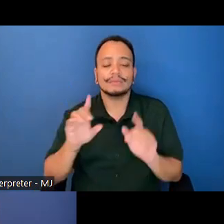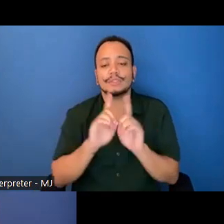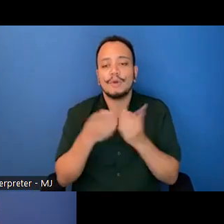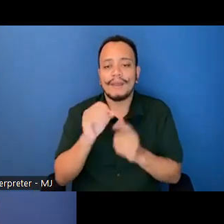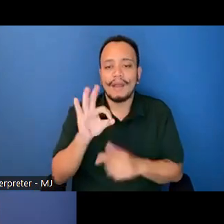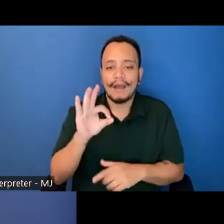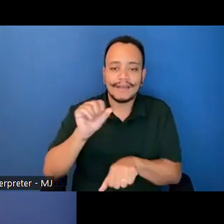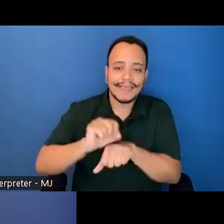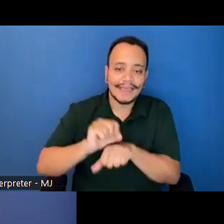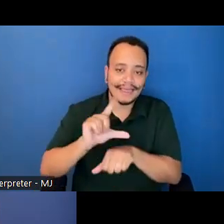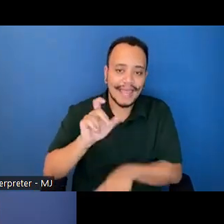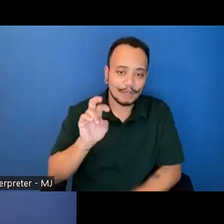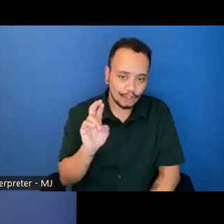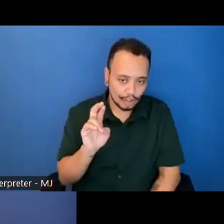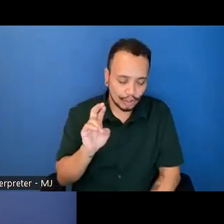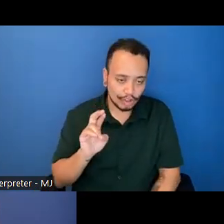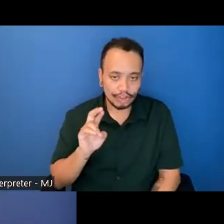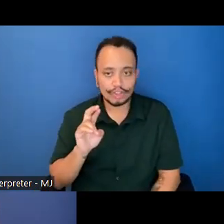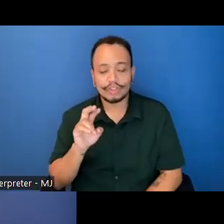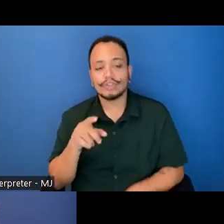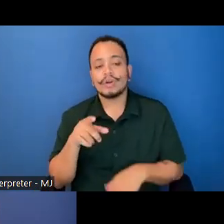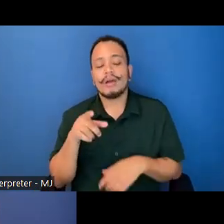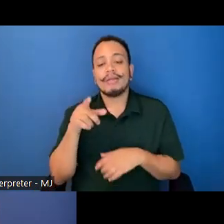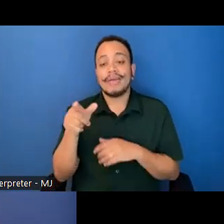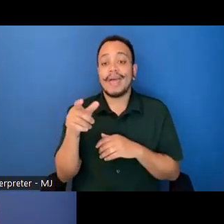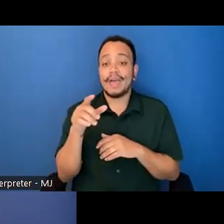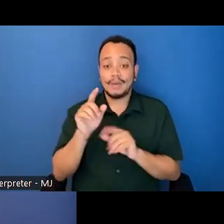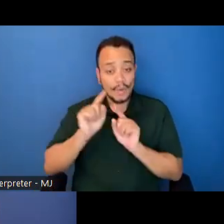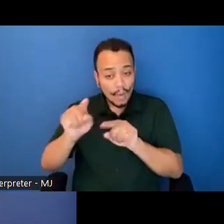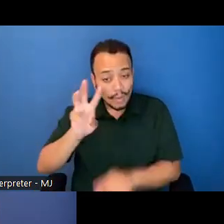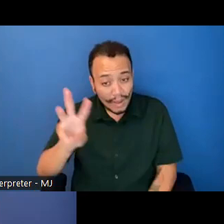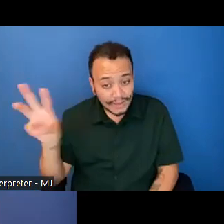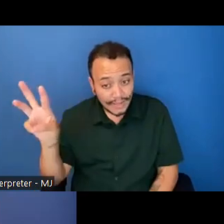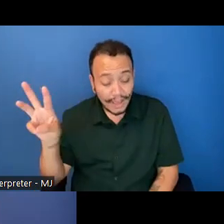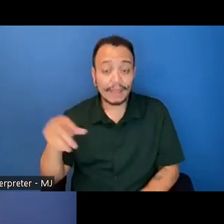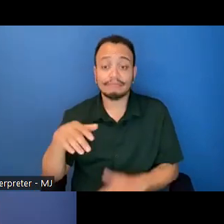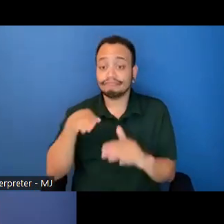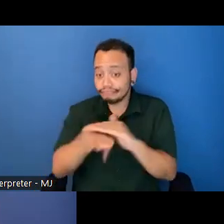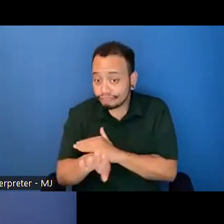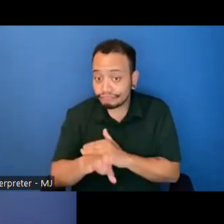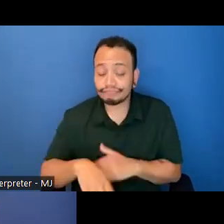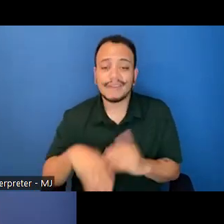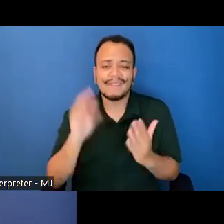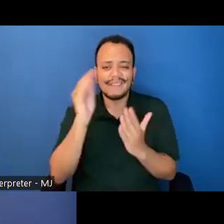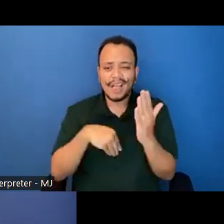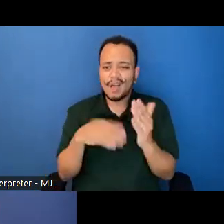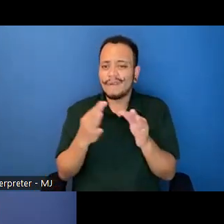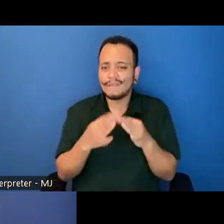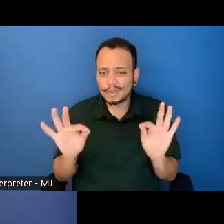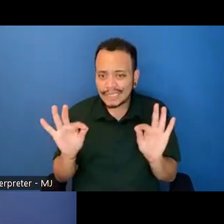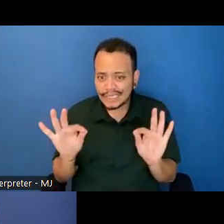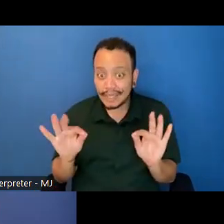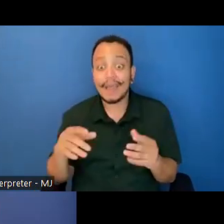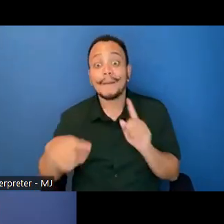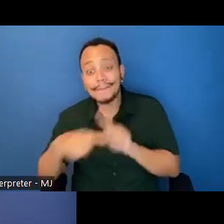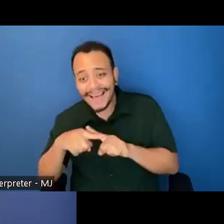tool available on the Career One Stop website, again, is free and accessible. And those are two